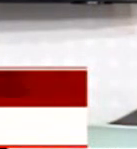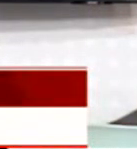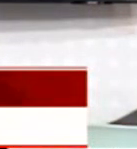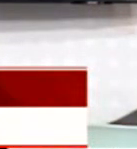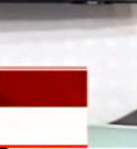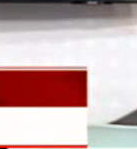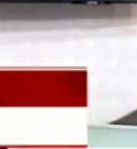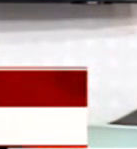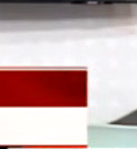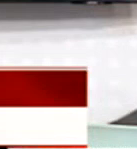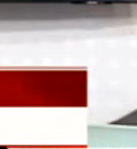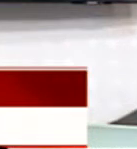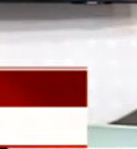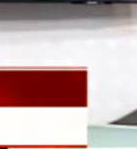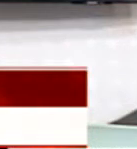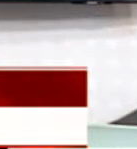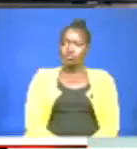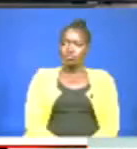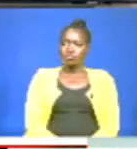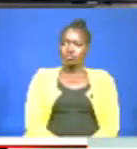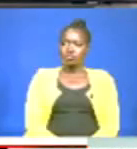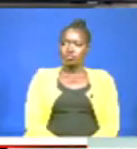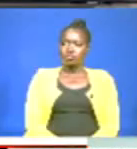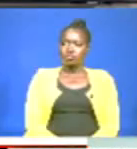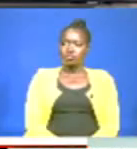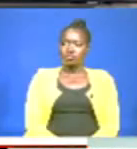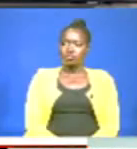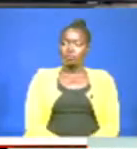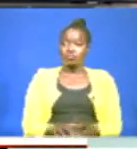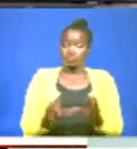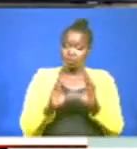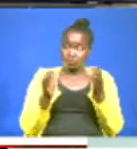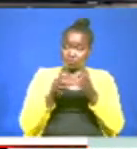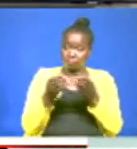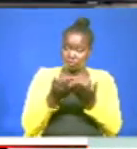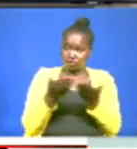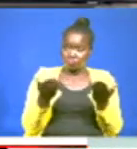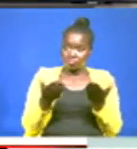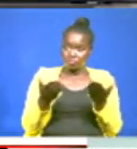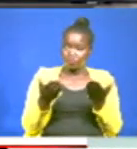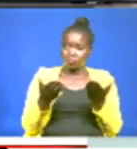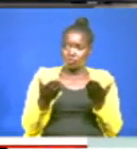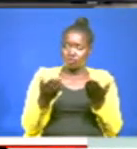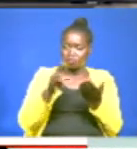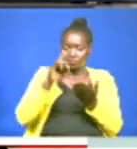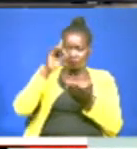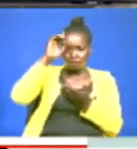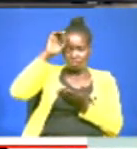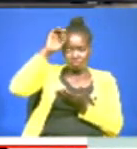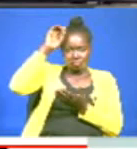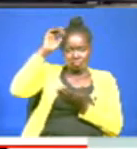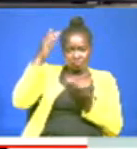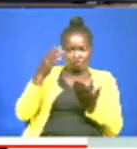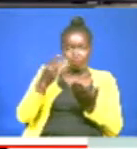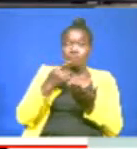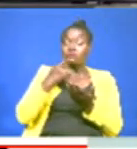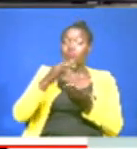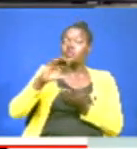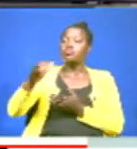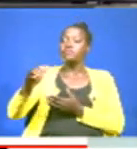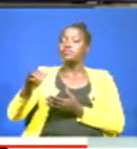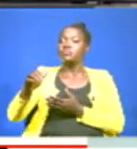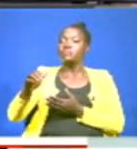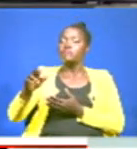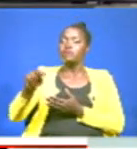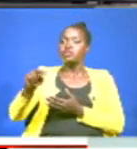the same dialect and also culture. The communities trace their origin to Turkana County, where Nayeche